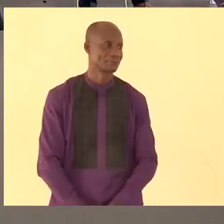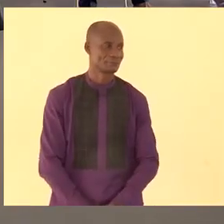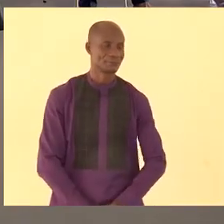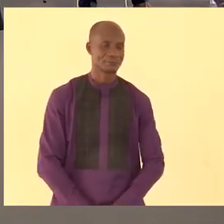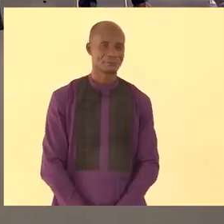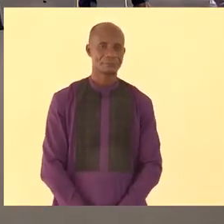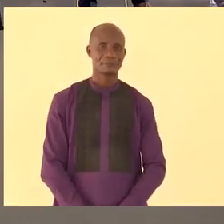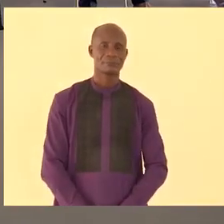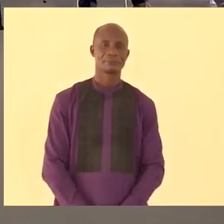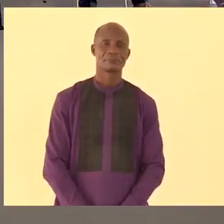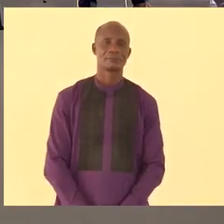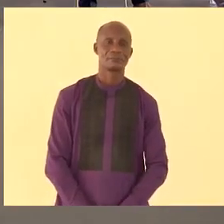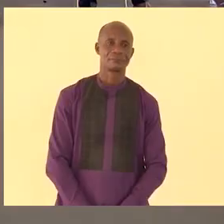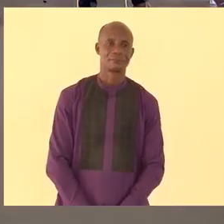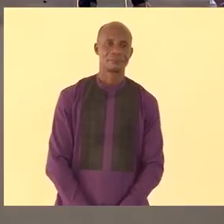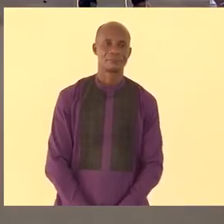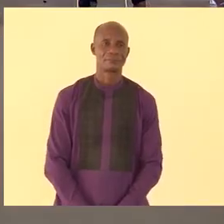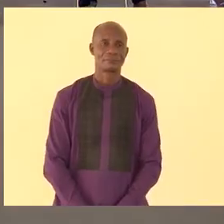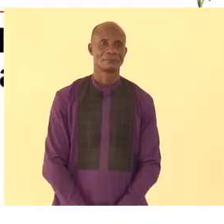Yes, perpetual.